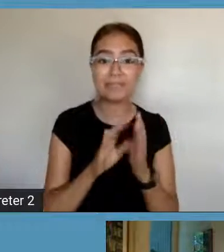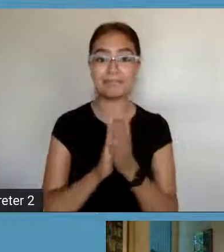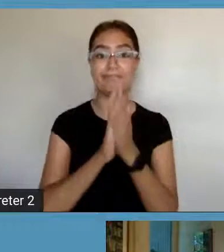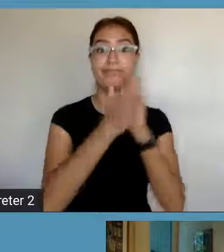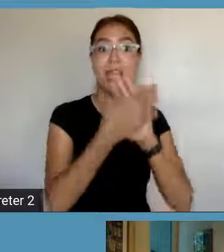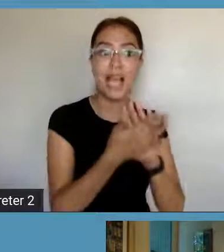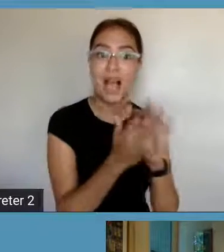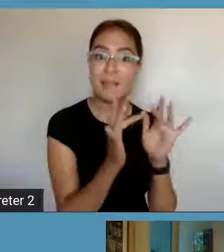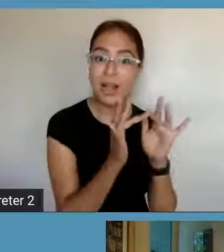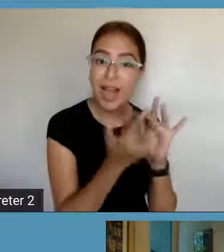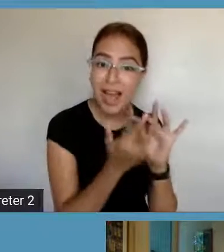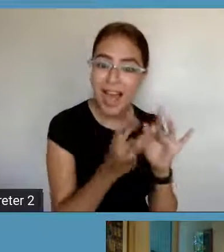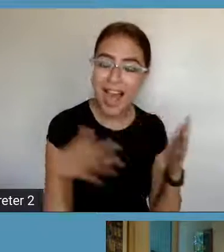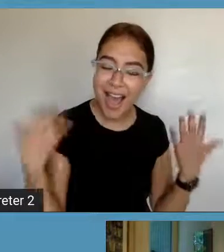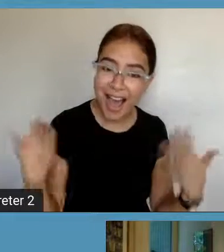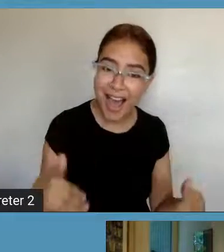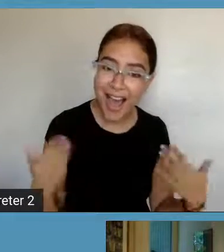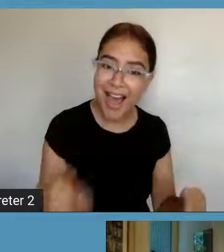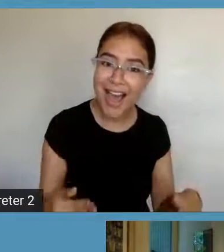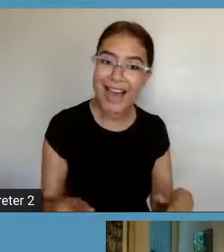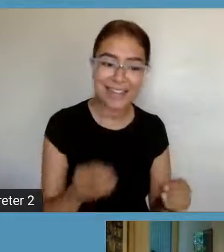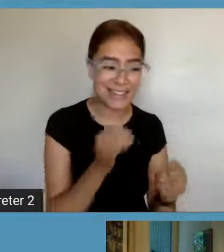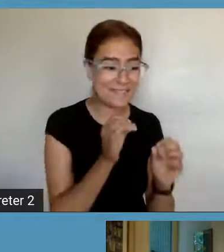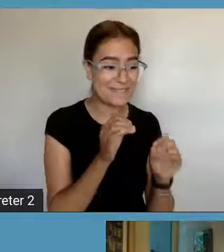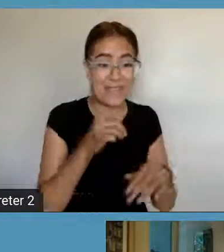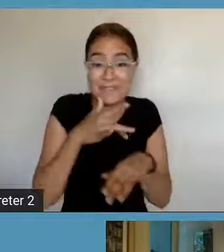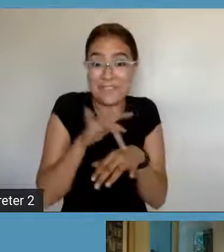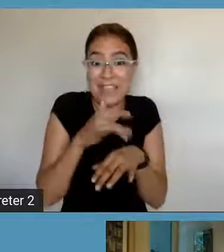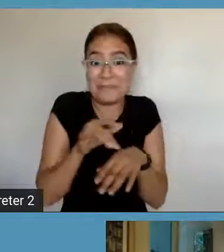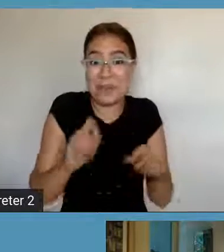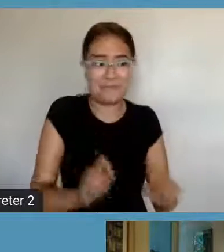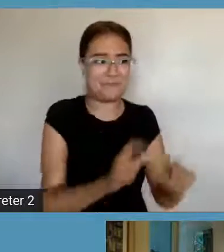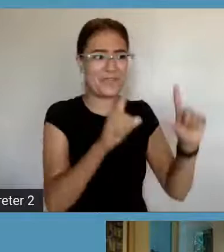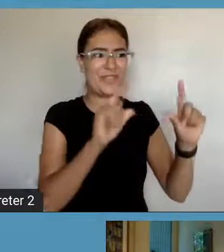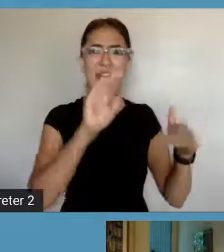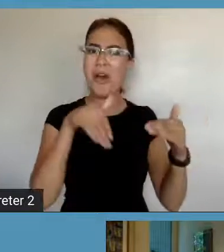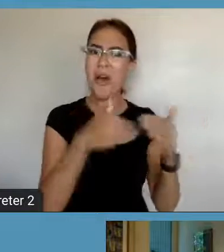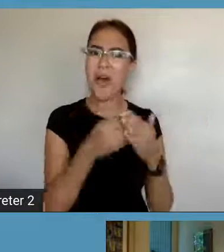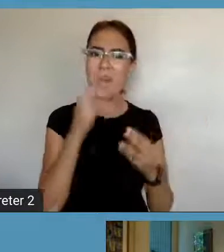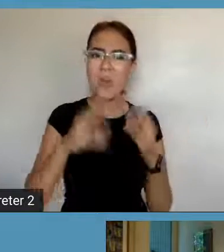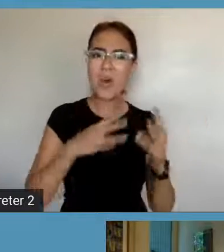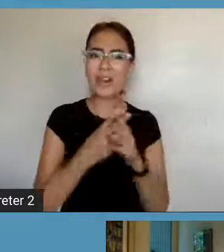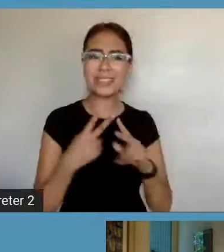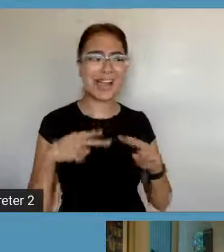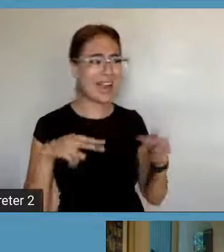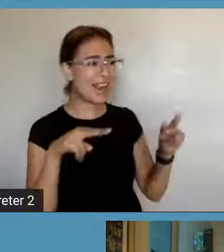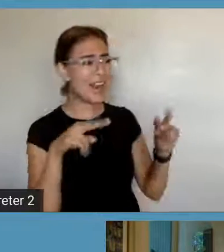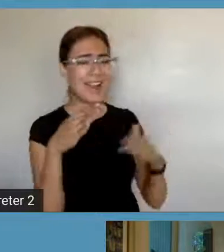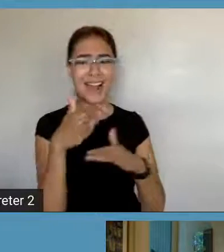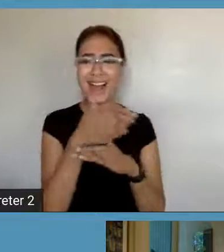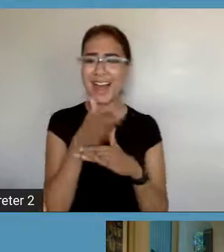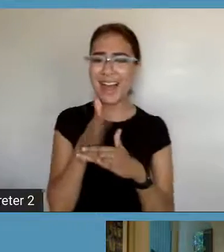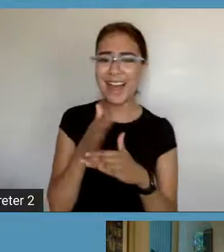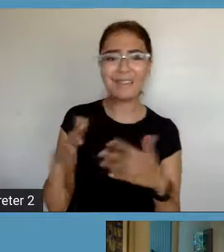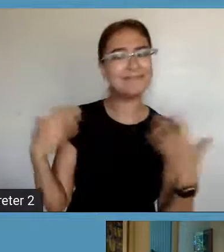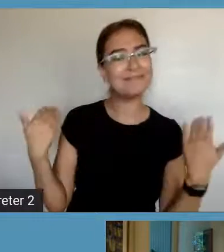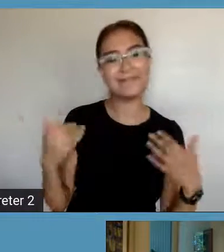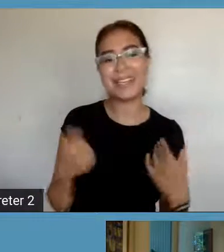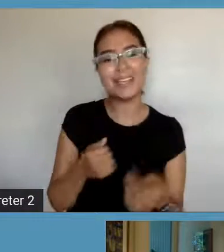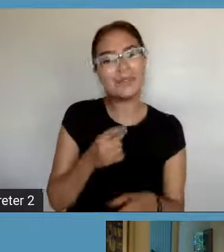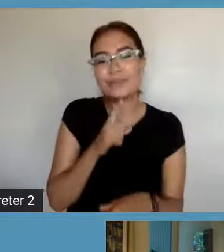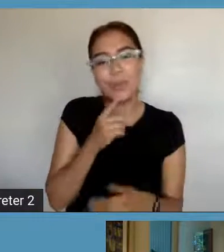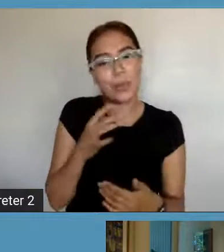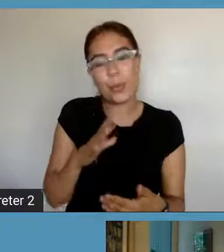and digitized and is available and uploaded for all of the world to see and share. And it's really about accessibility.